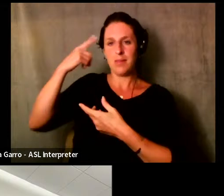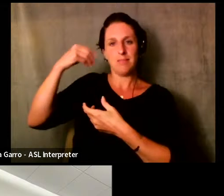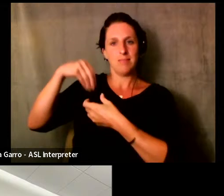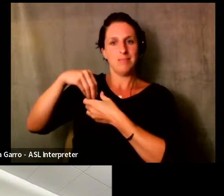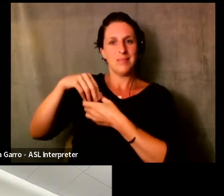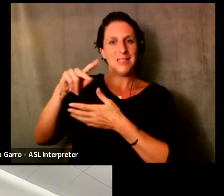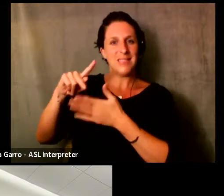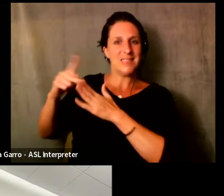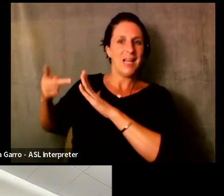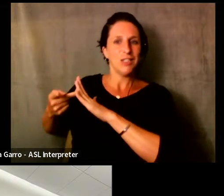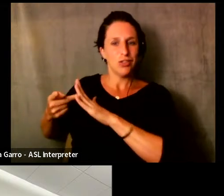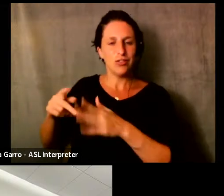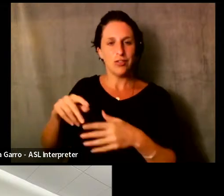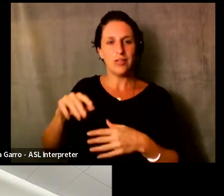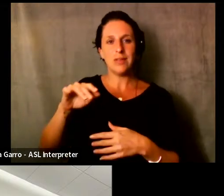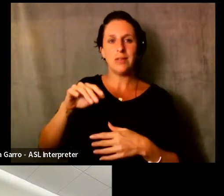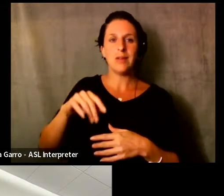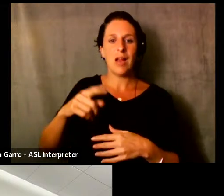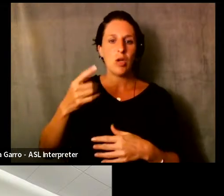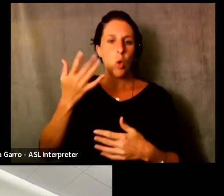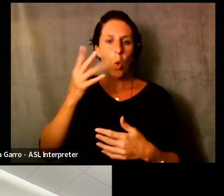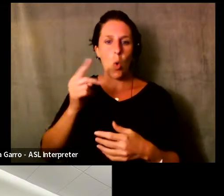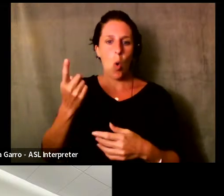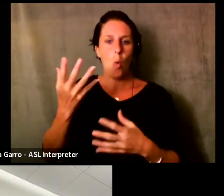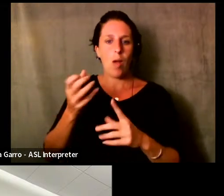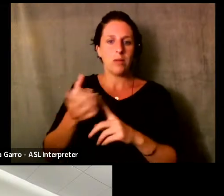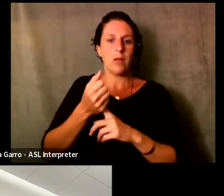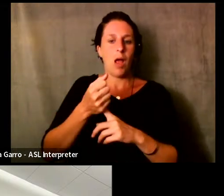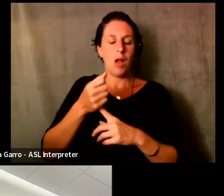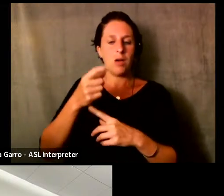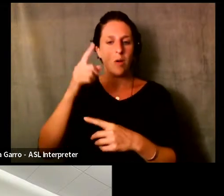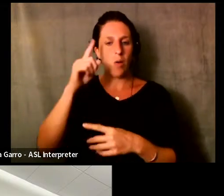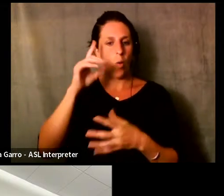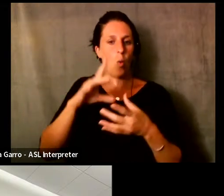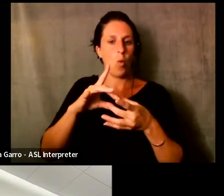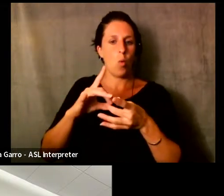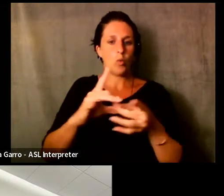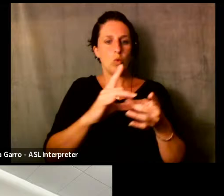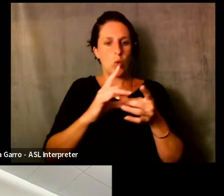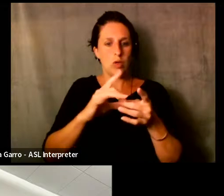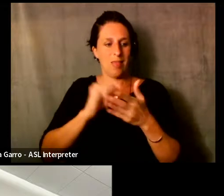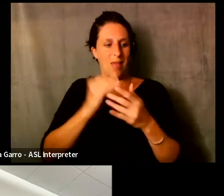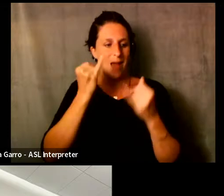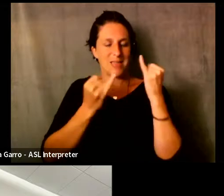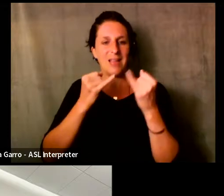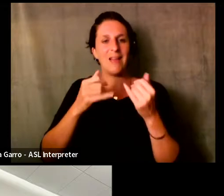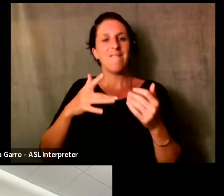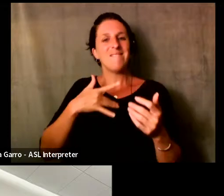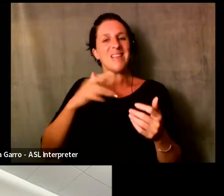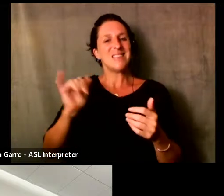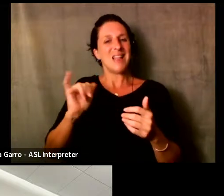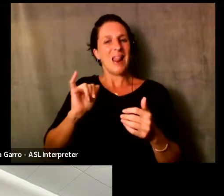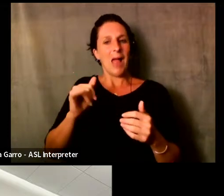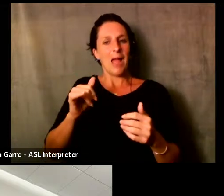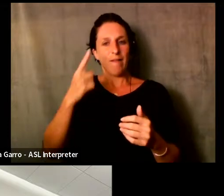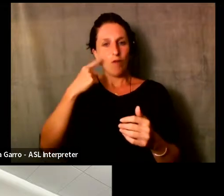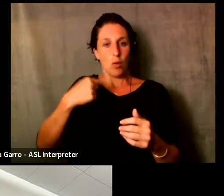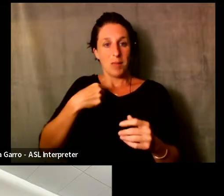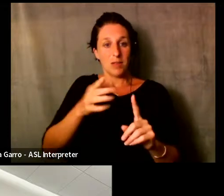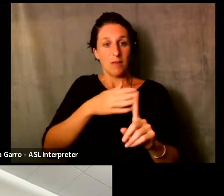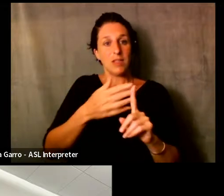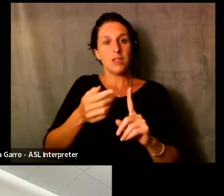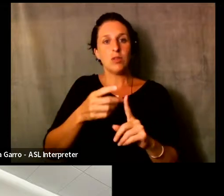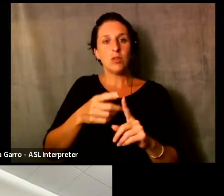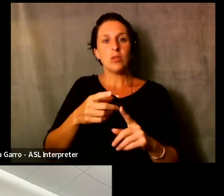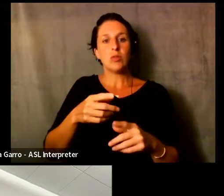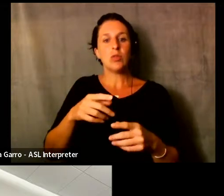defending or associating those ideals. And so to me, it feels like a manipulative technique to force acceptance